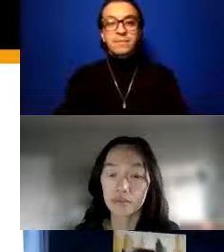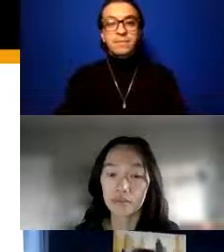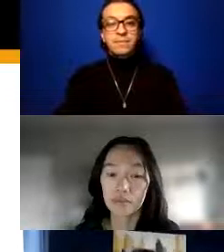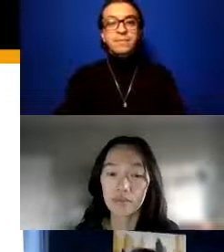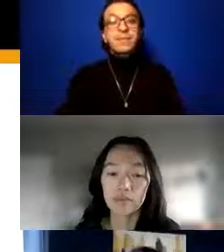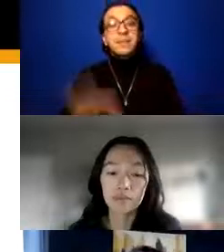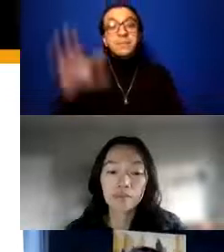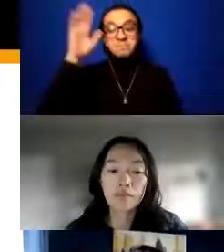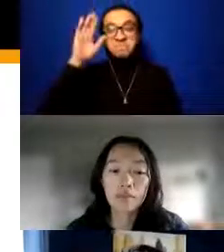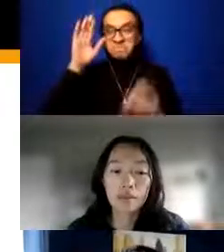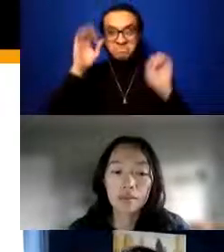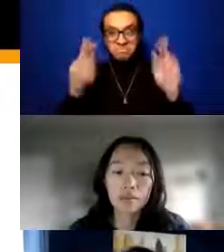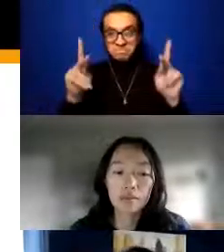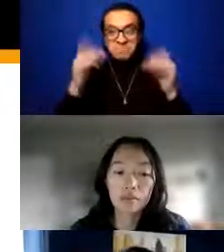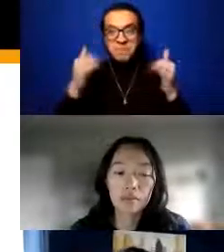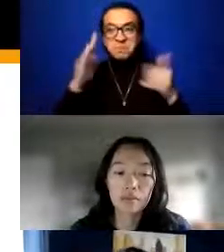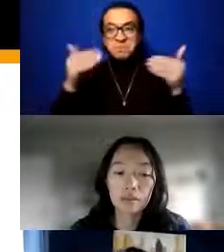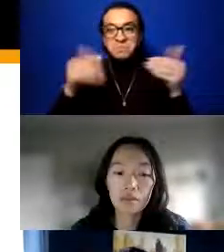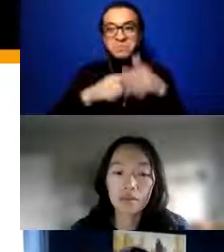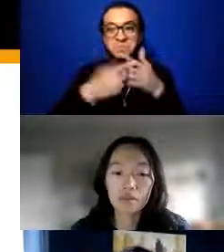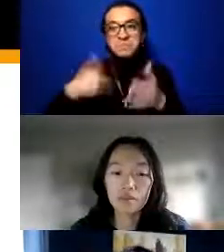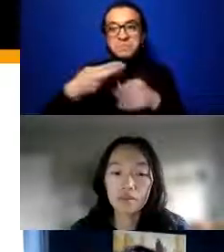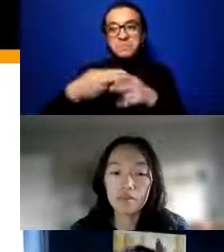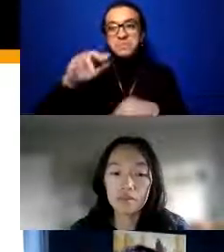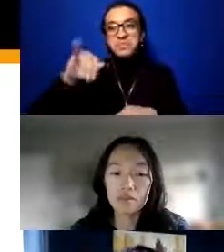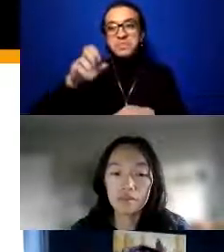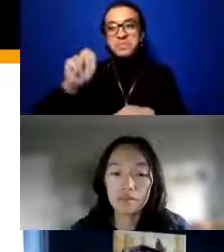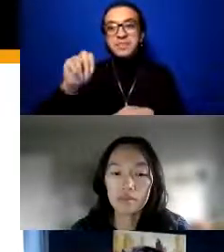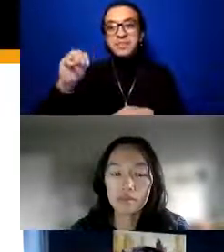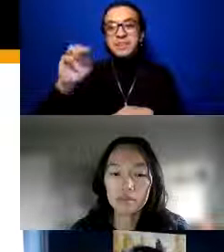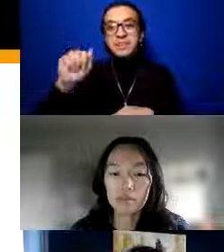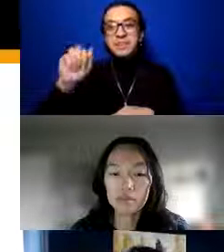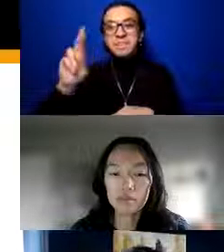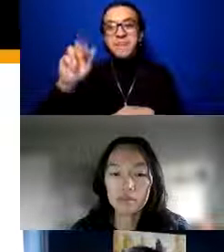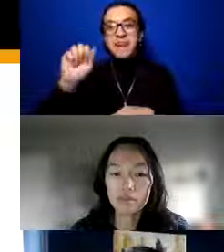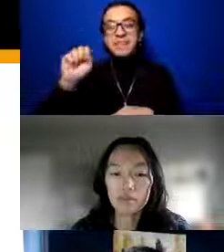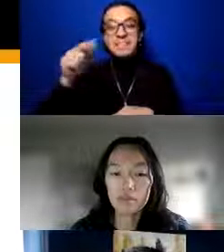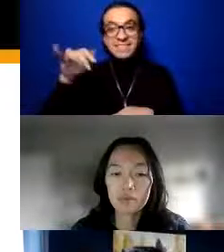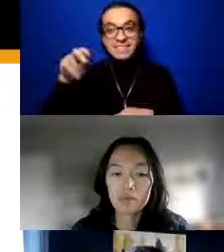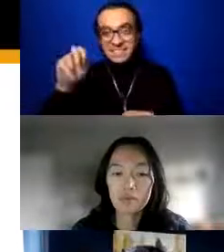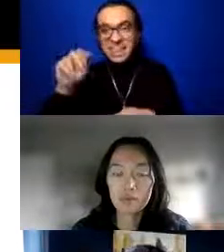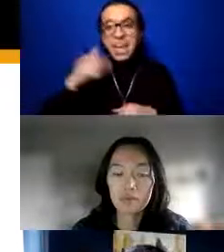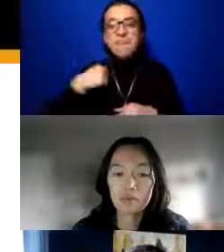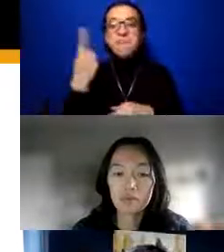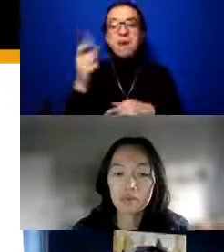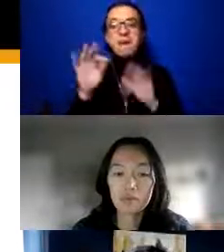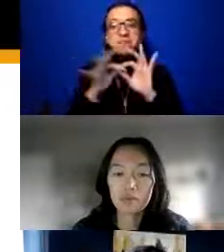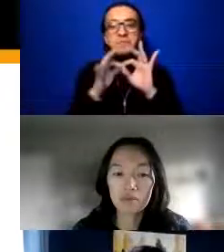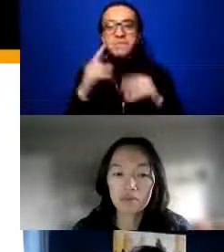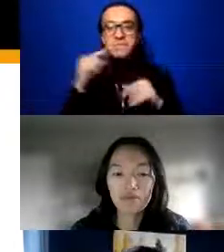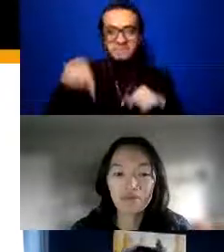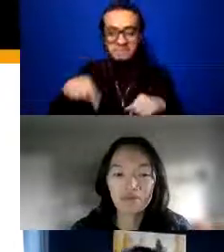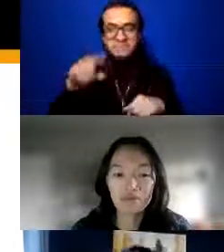Good afternoon, everyone. My name is Jem Marasigan. I'm one of the facilitators for one of the San Joaquin Valley Community Steering